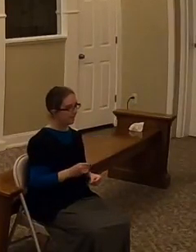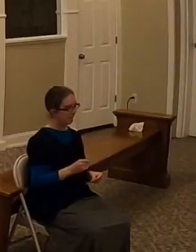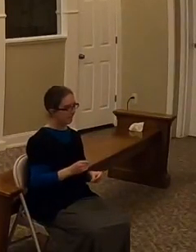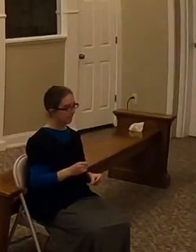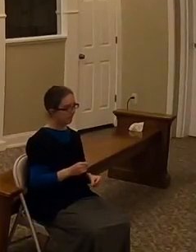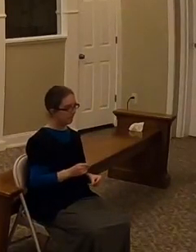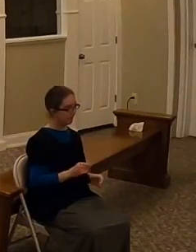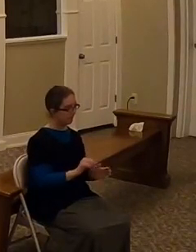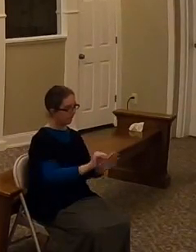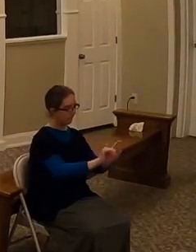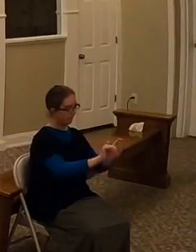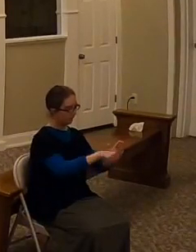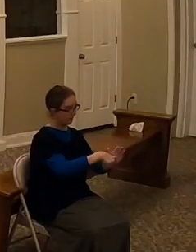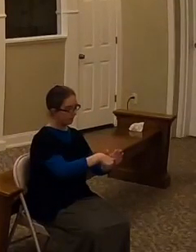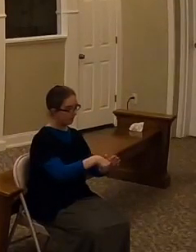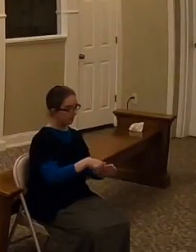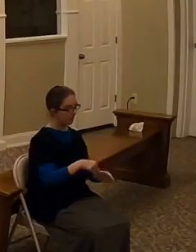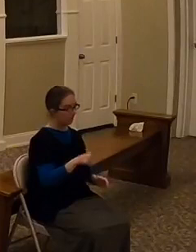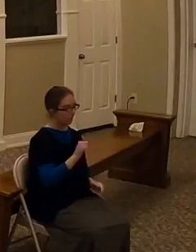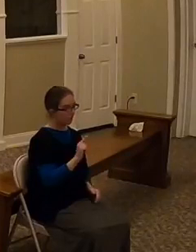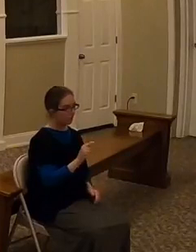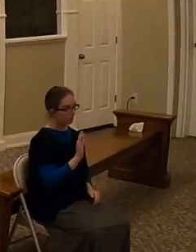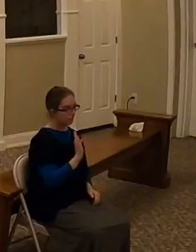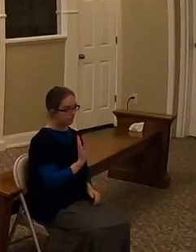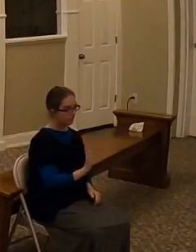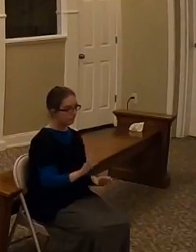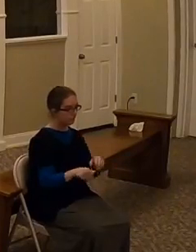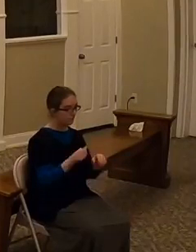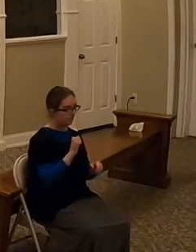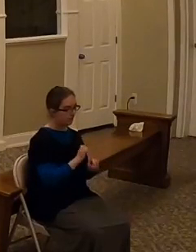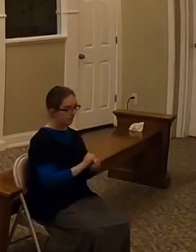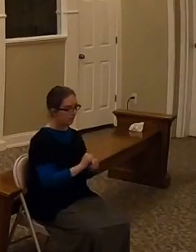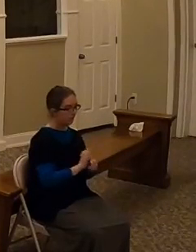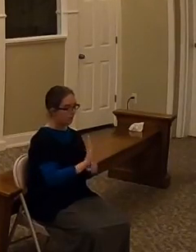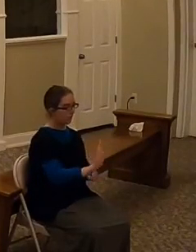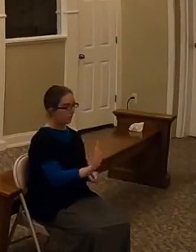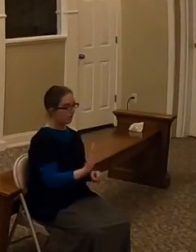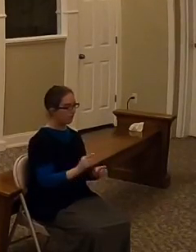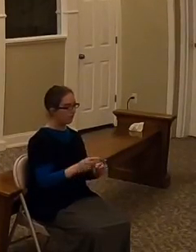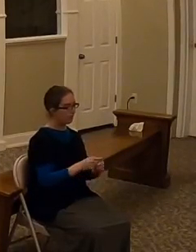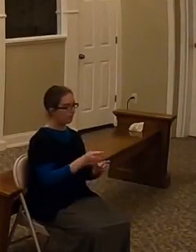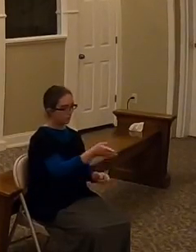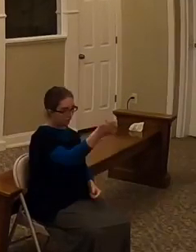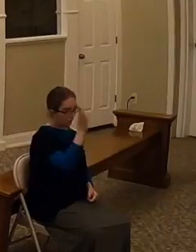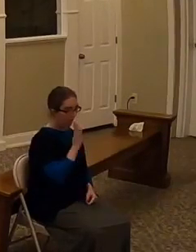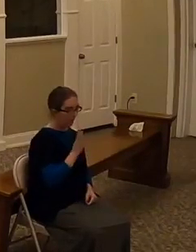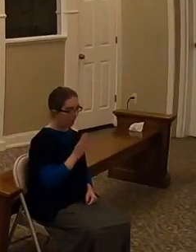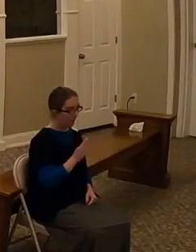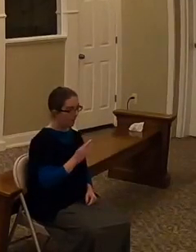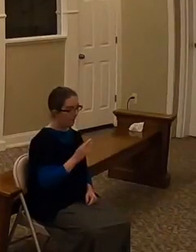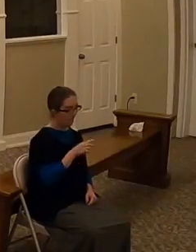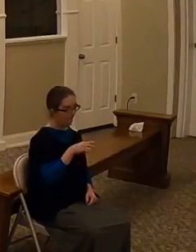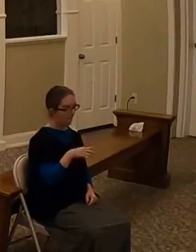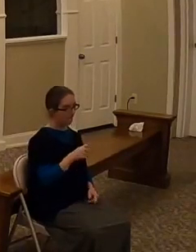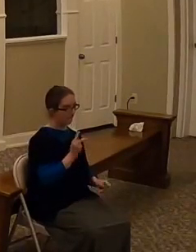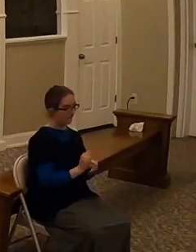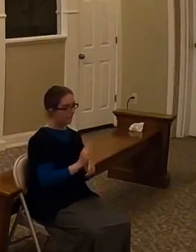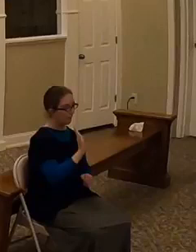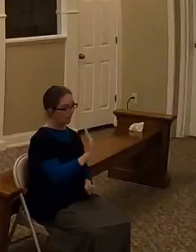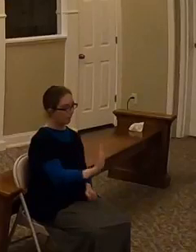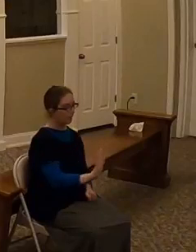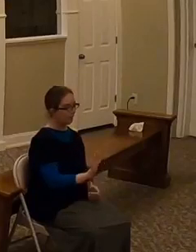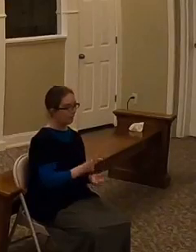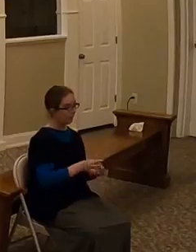your disapproval of them. Train yourself toward godliness or piety, keeping